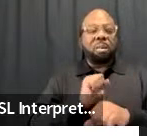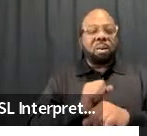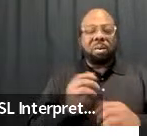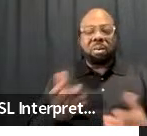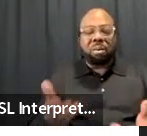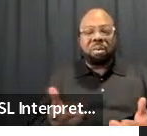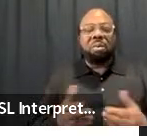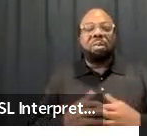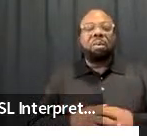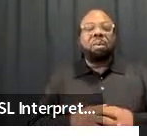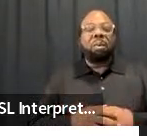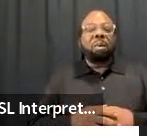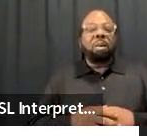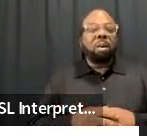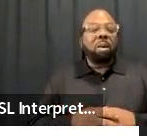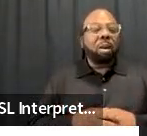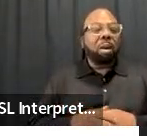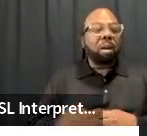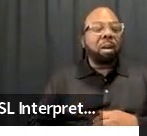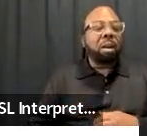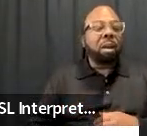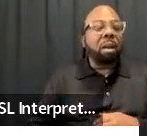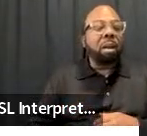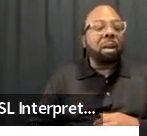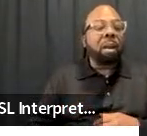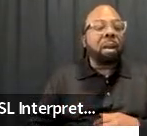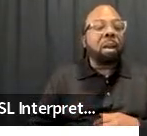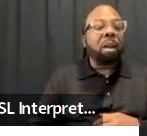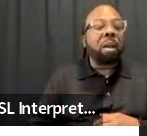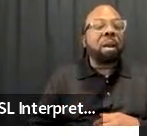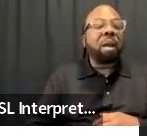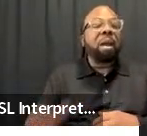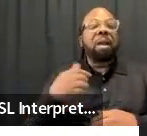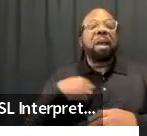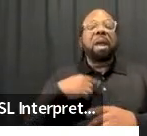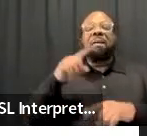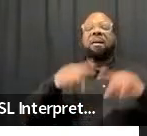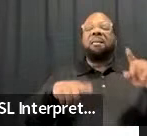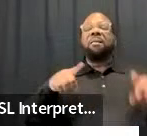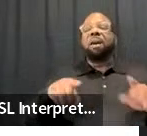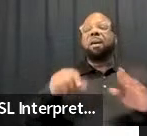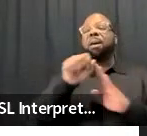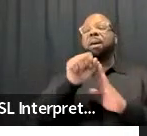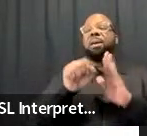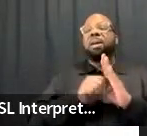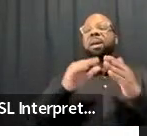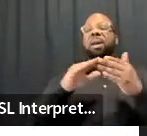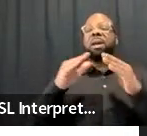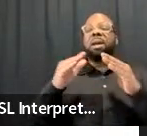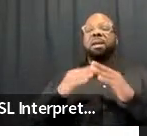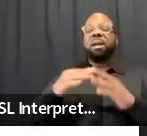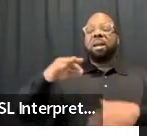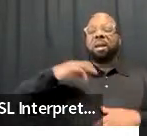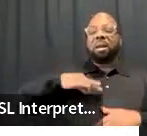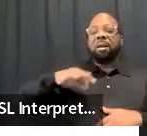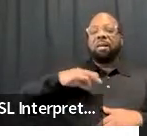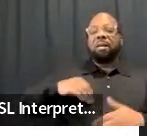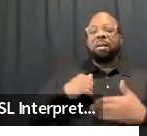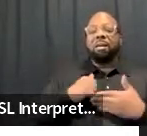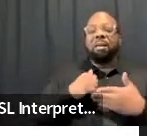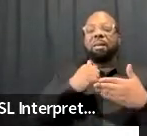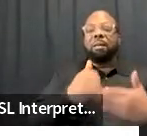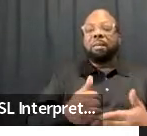Kendall's curious about integration of various state and city initiatives for these proposals. Is there a document that compares